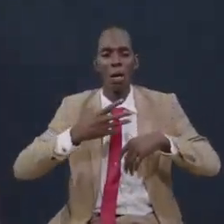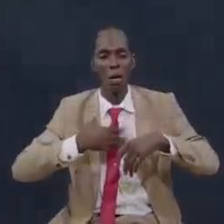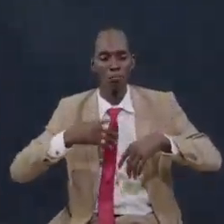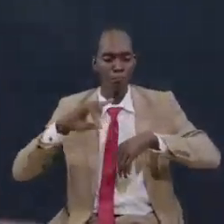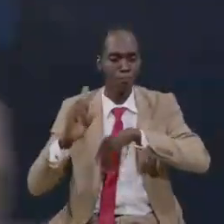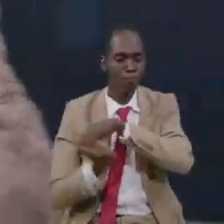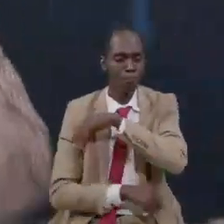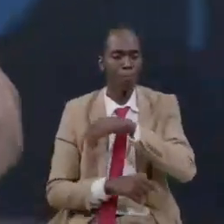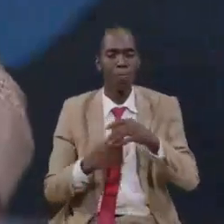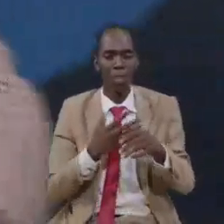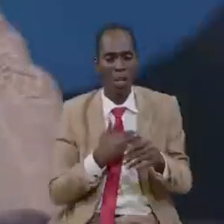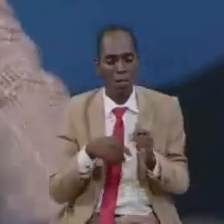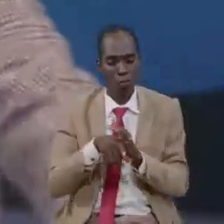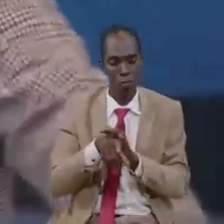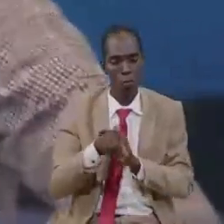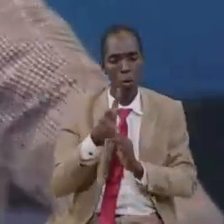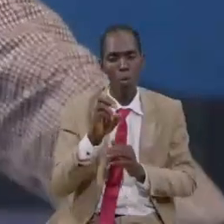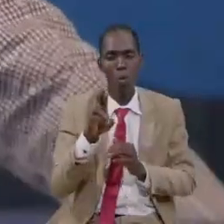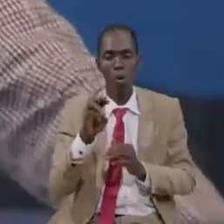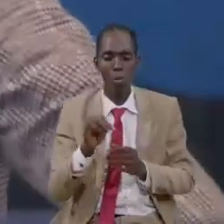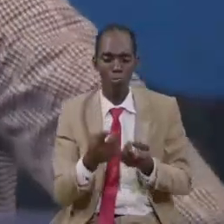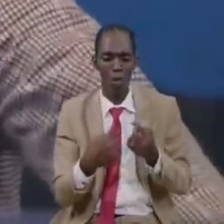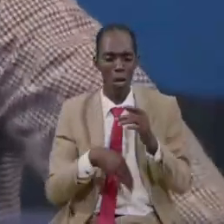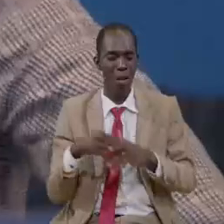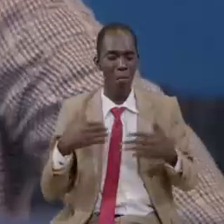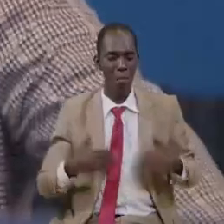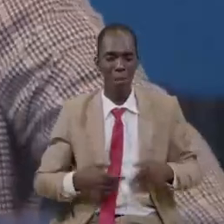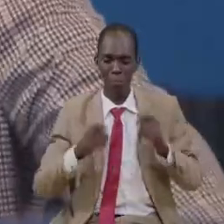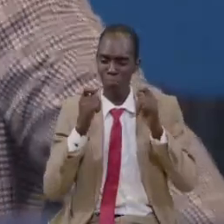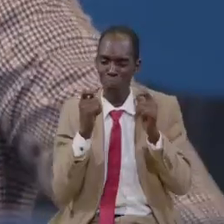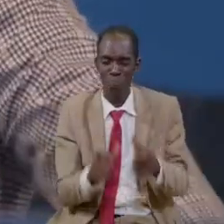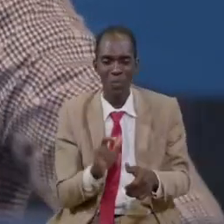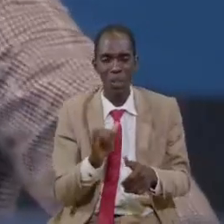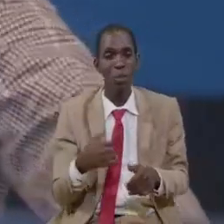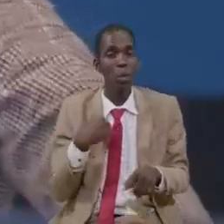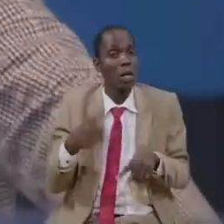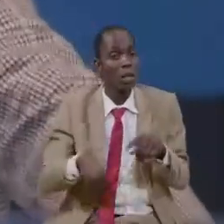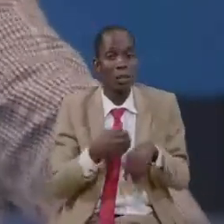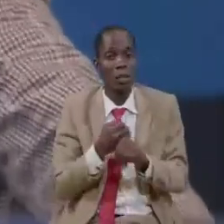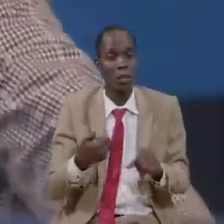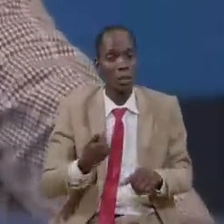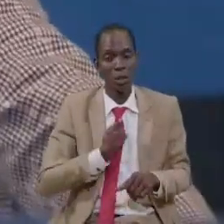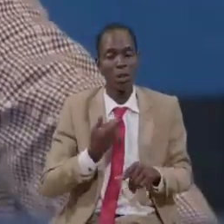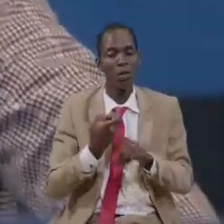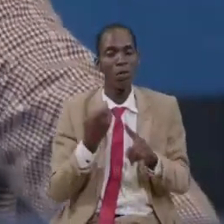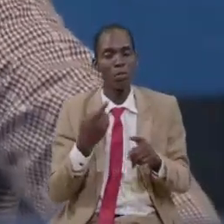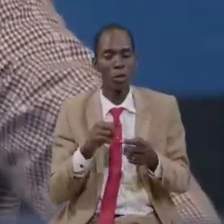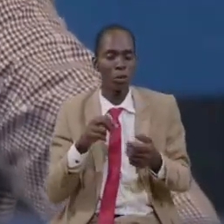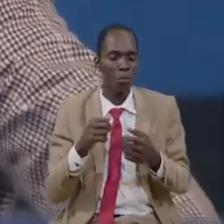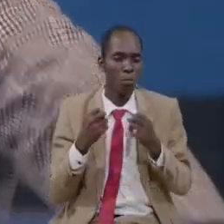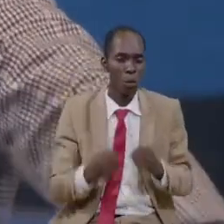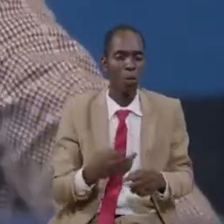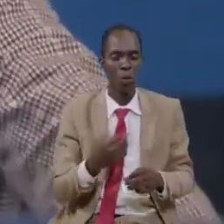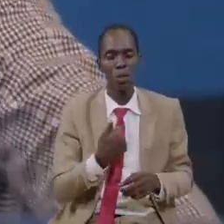him immediately. And we cannot deliver ourselves from self, because we like to say,